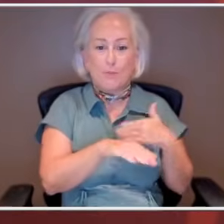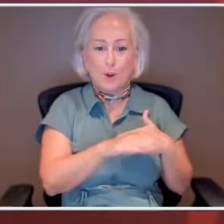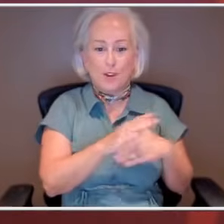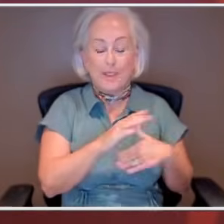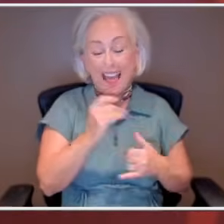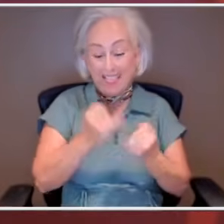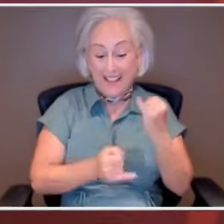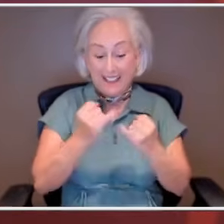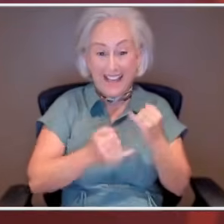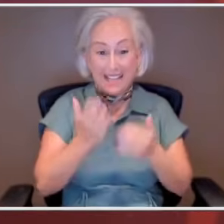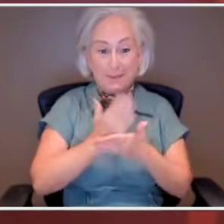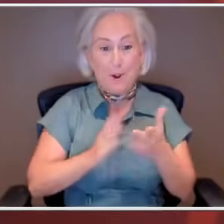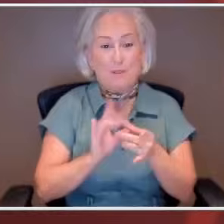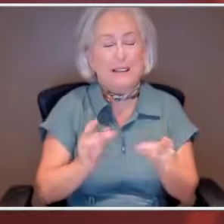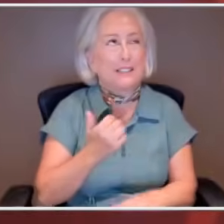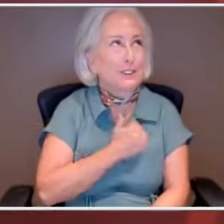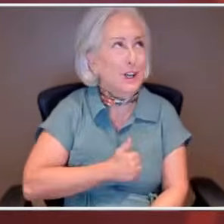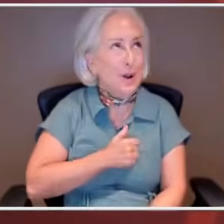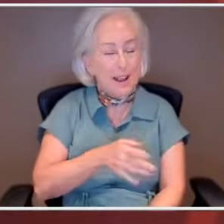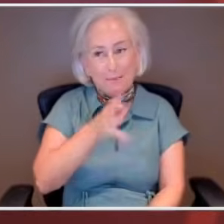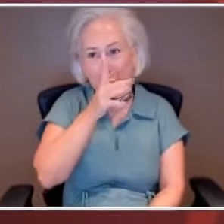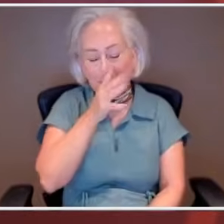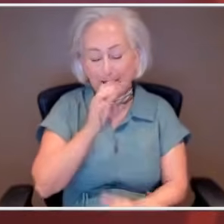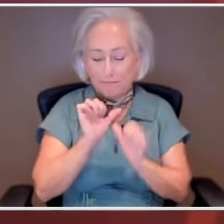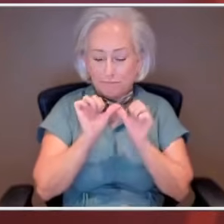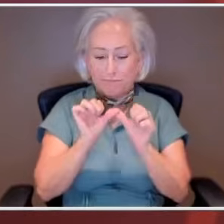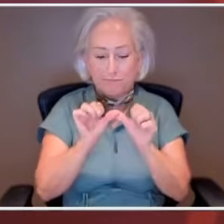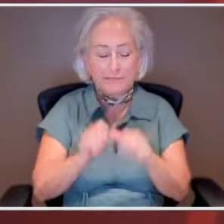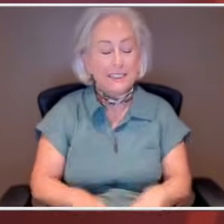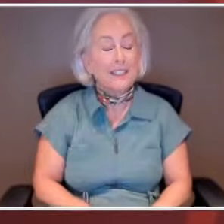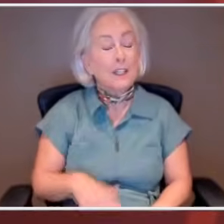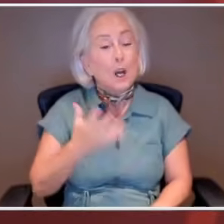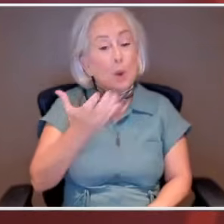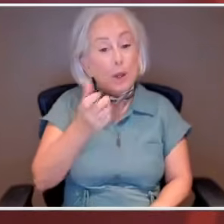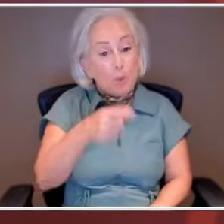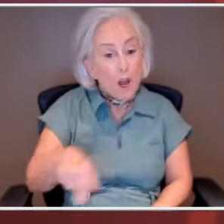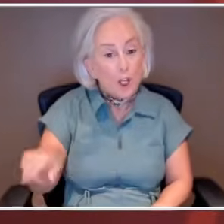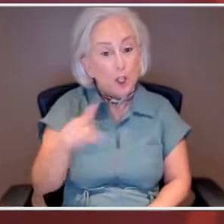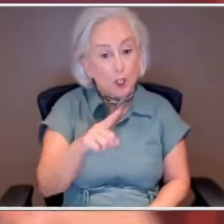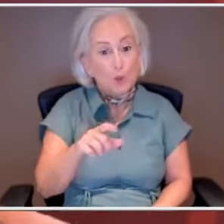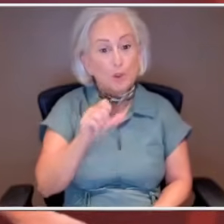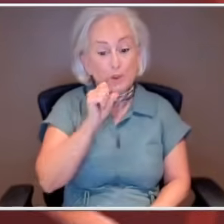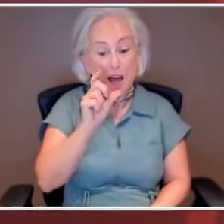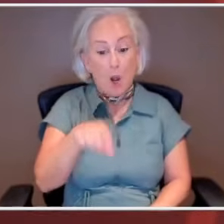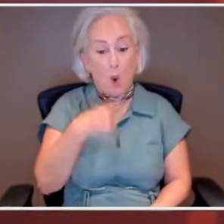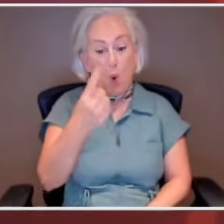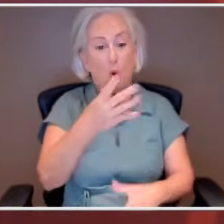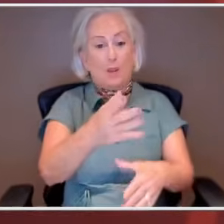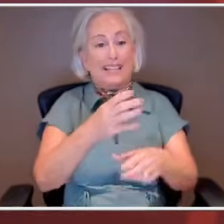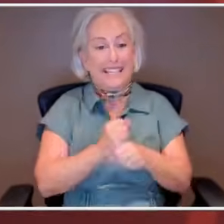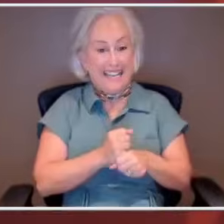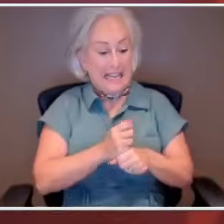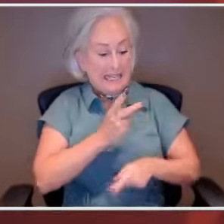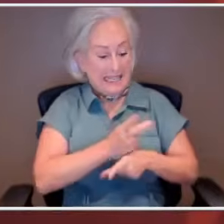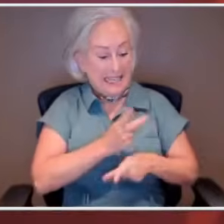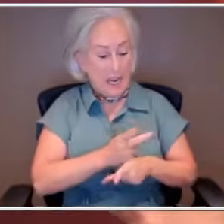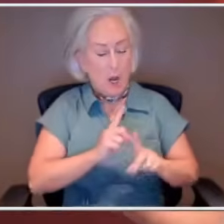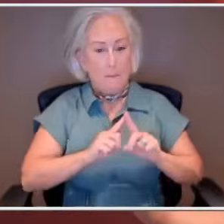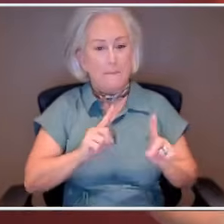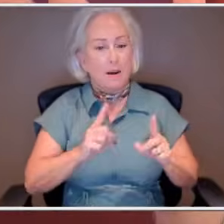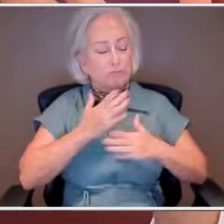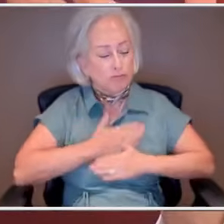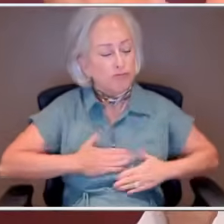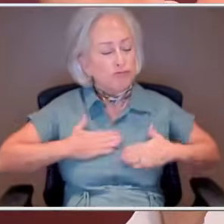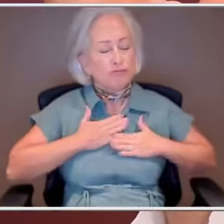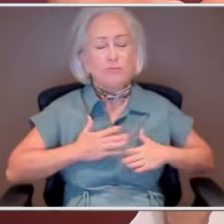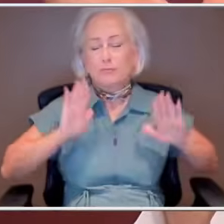message, I'm sorry I keep talking. No, don't is that apologize. we want you to not just get care, but also thrive, like you said. We want you to have a